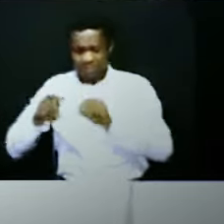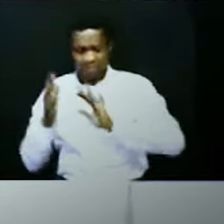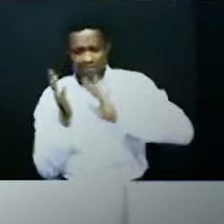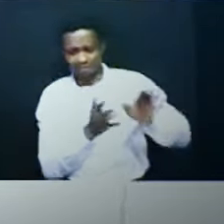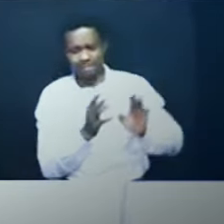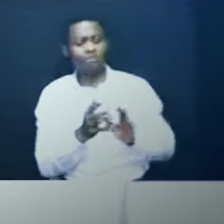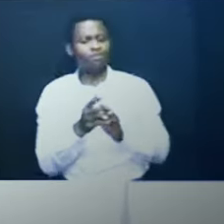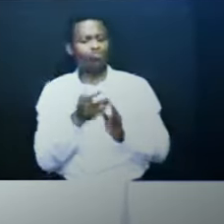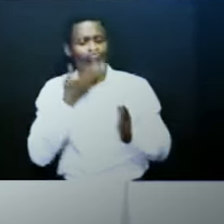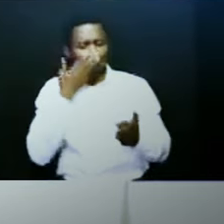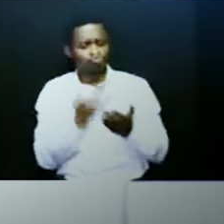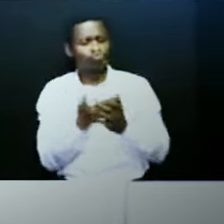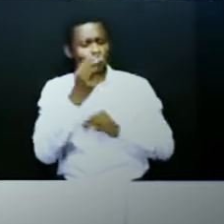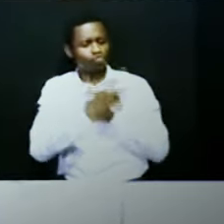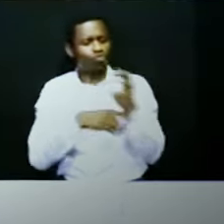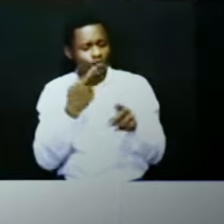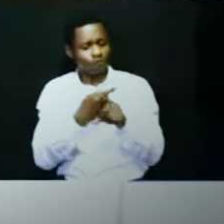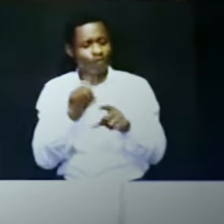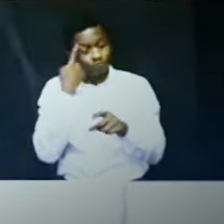world.